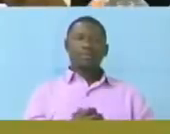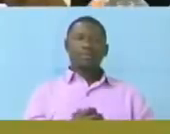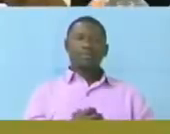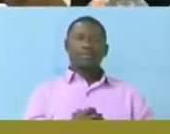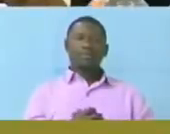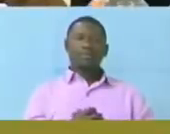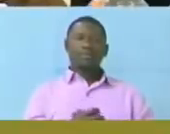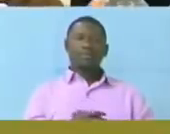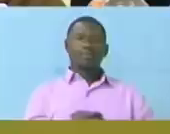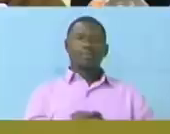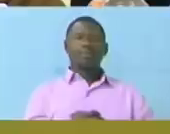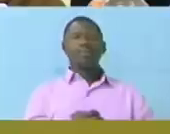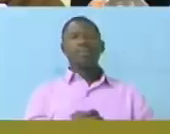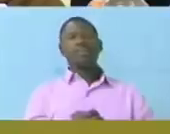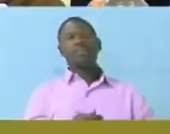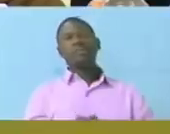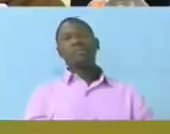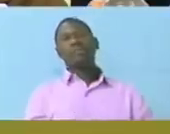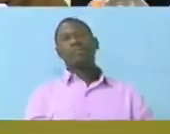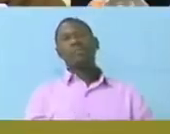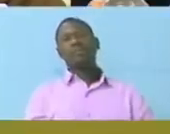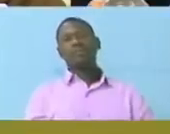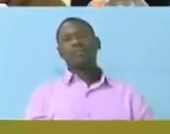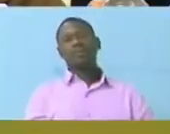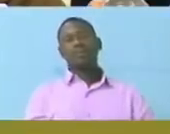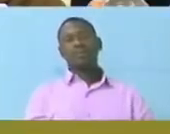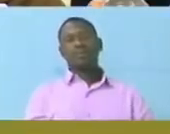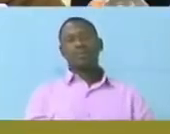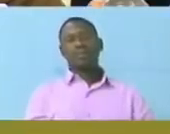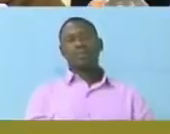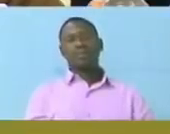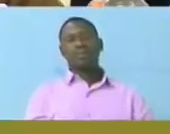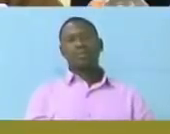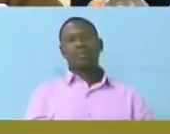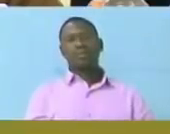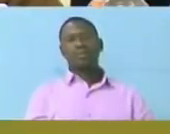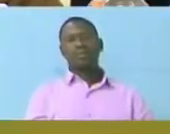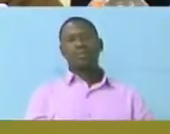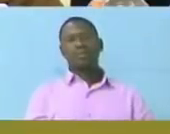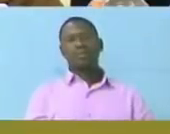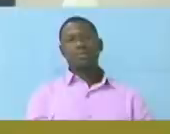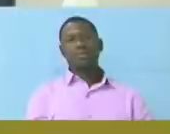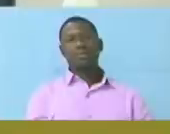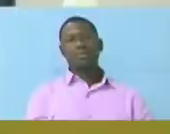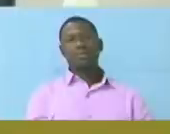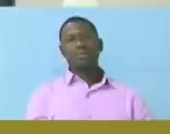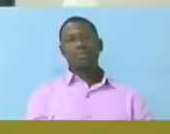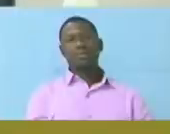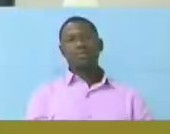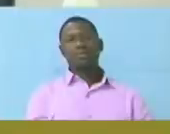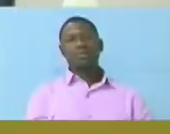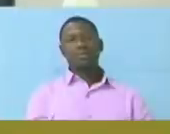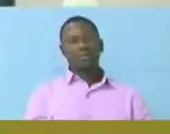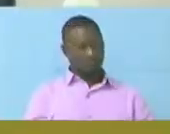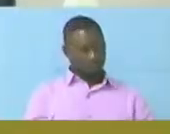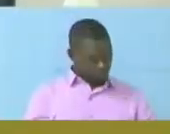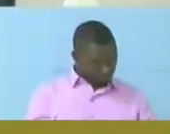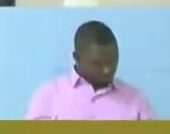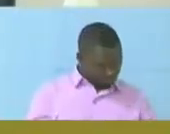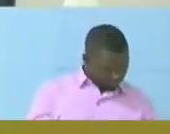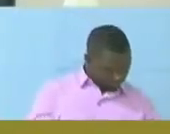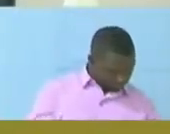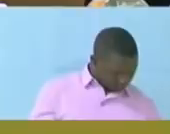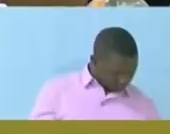The document has 10 investigations summarized to a certain extent. A summary of that